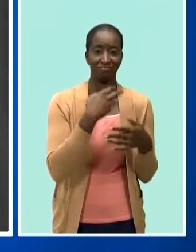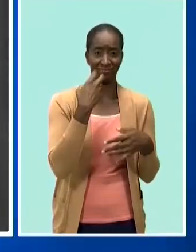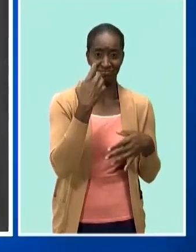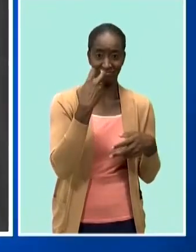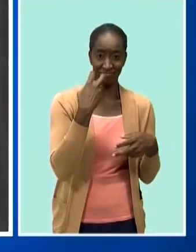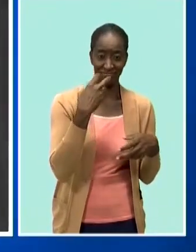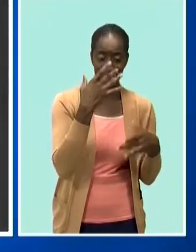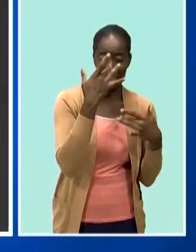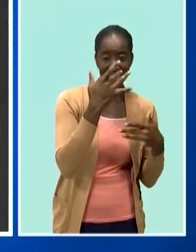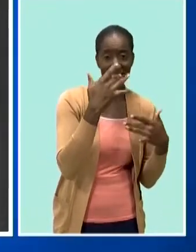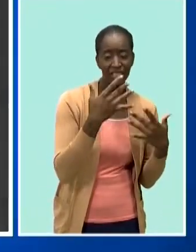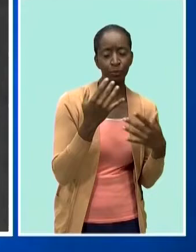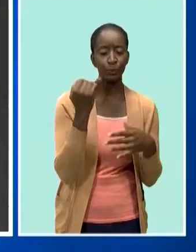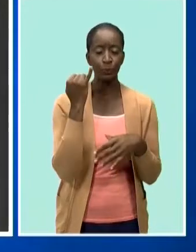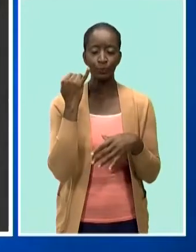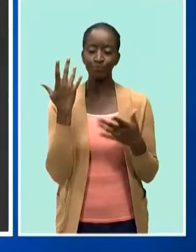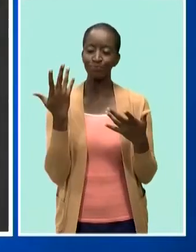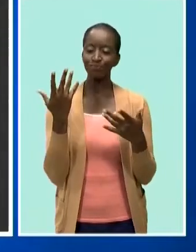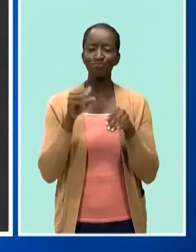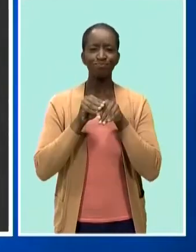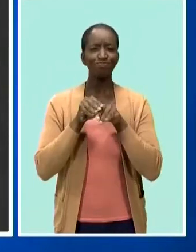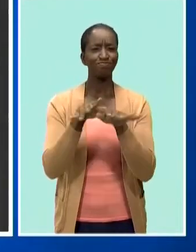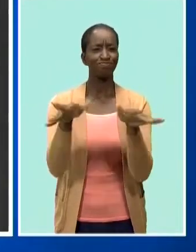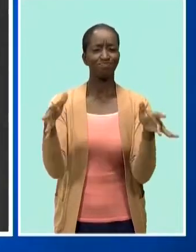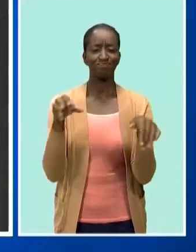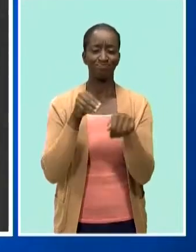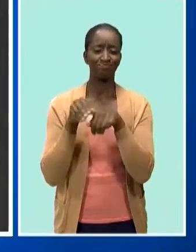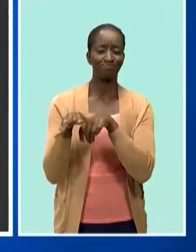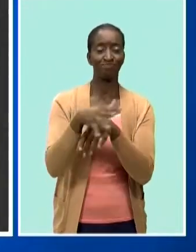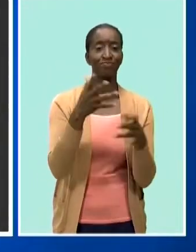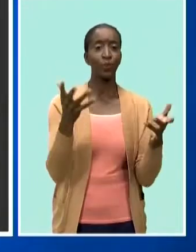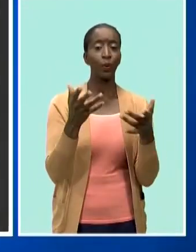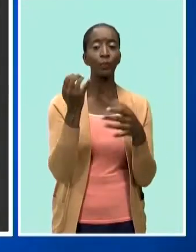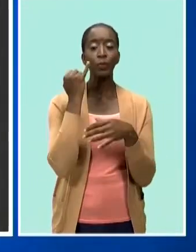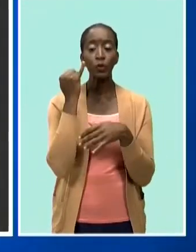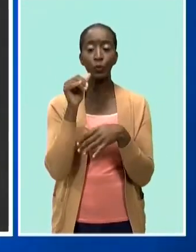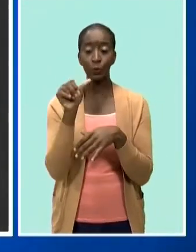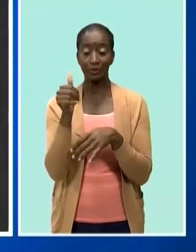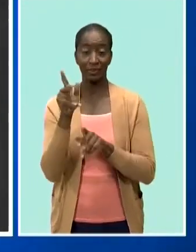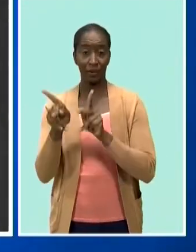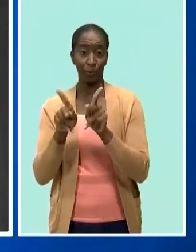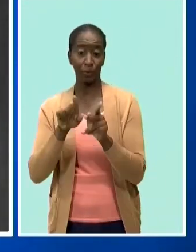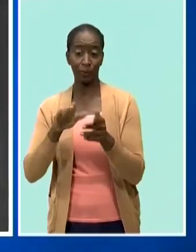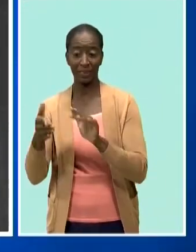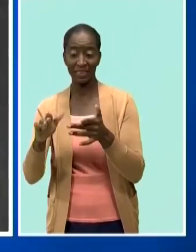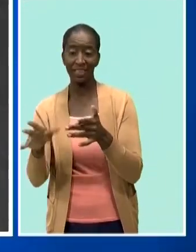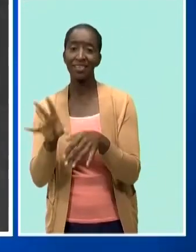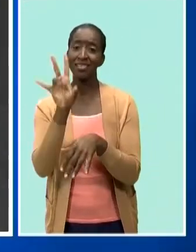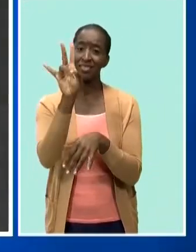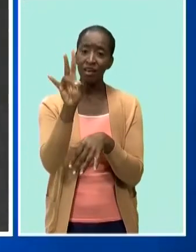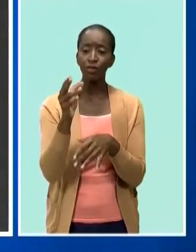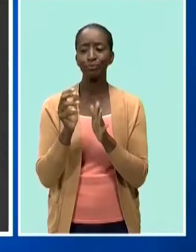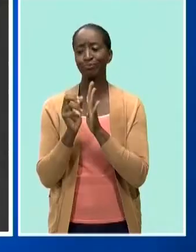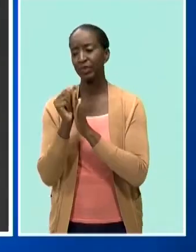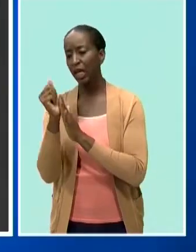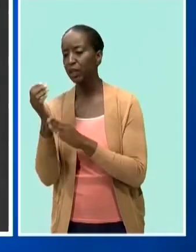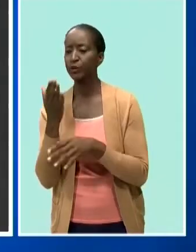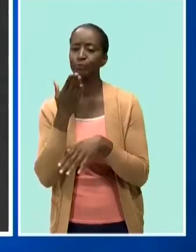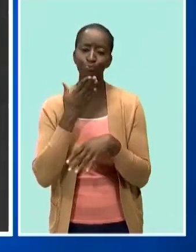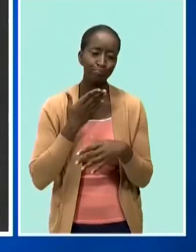every 10 deaths in Barbados. In a population of approximately 276,000